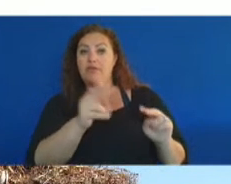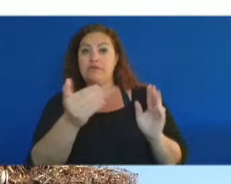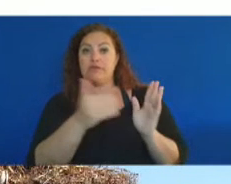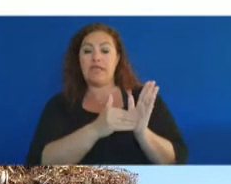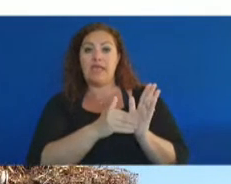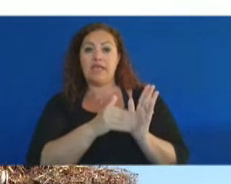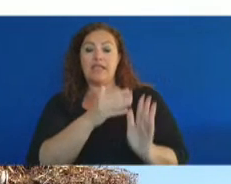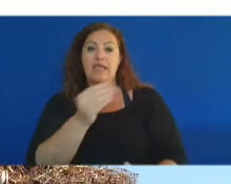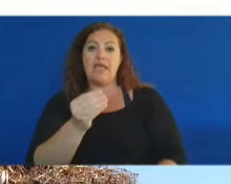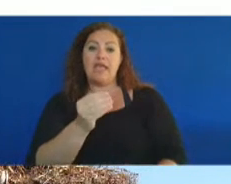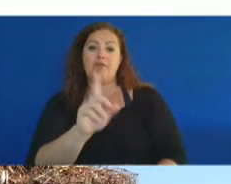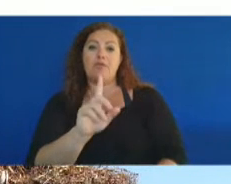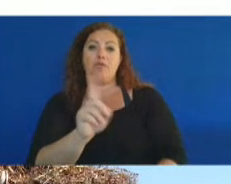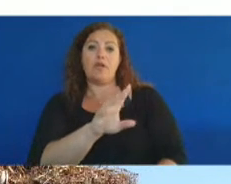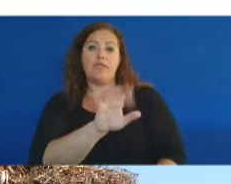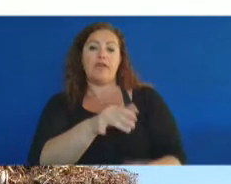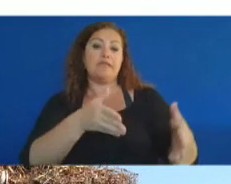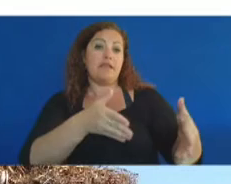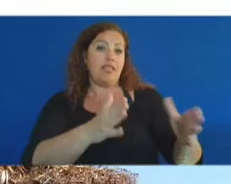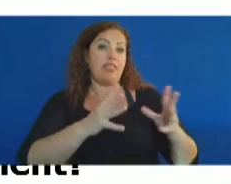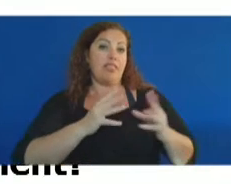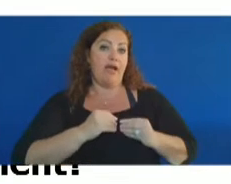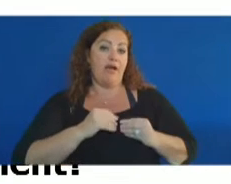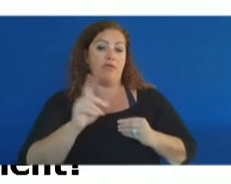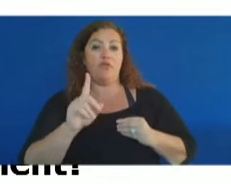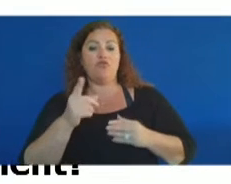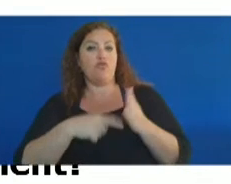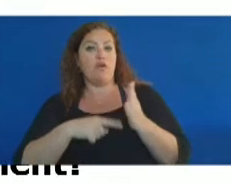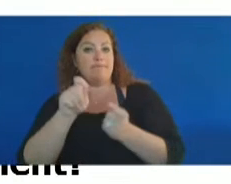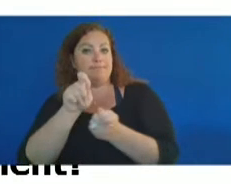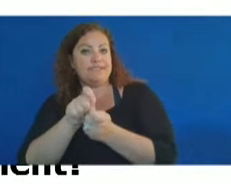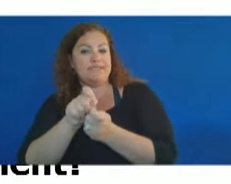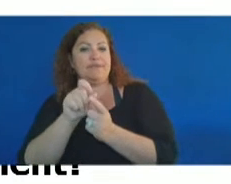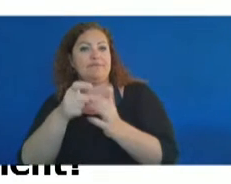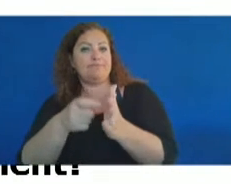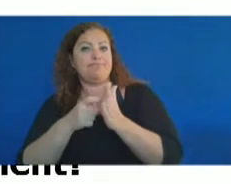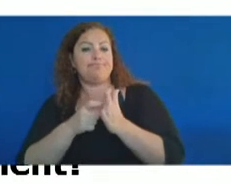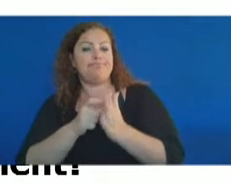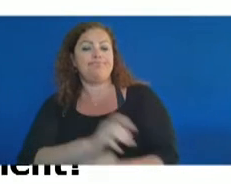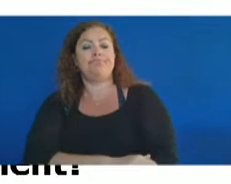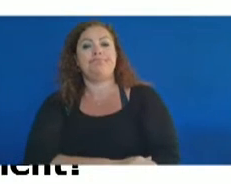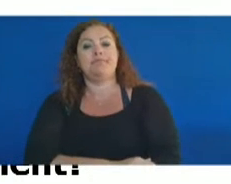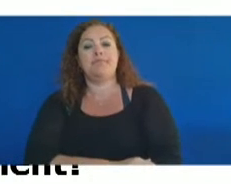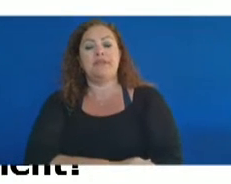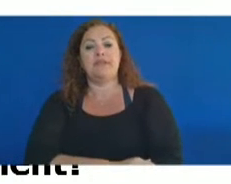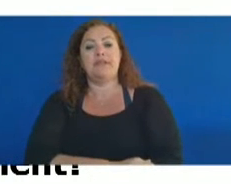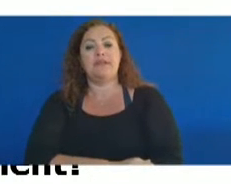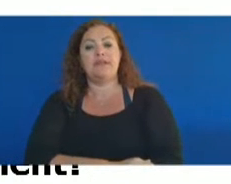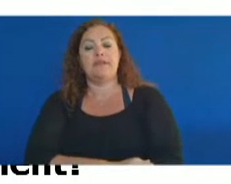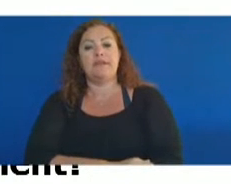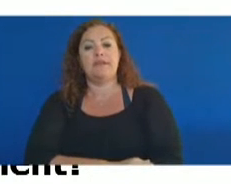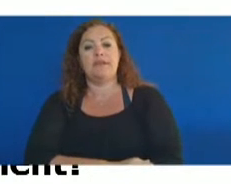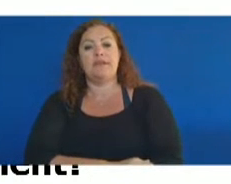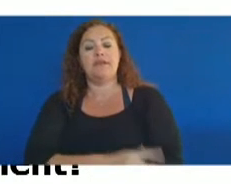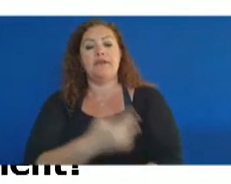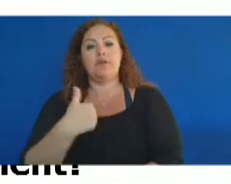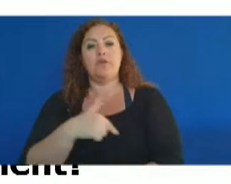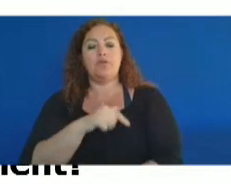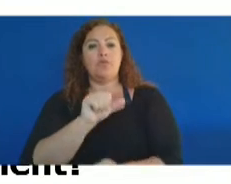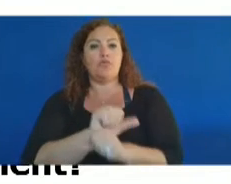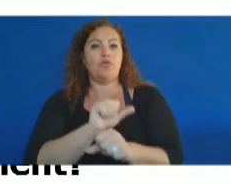and where it is allowed and what the conditions are so um we worked on